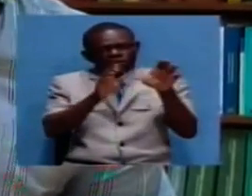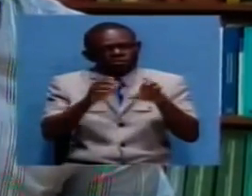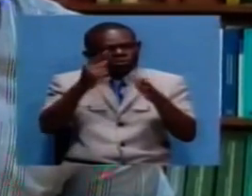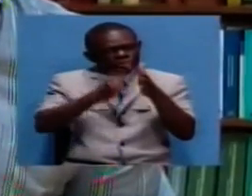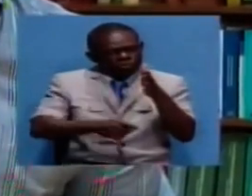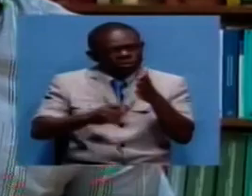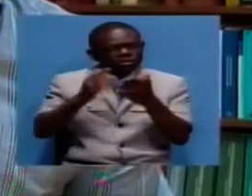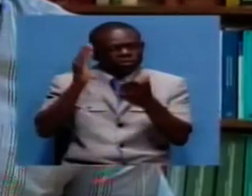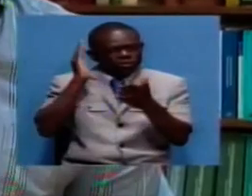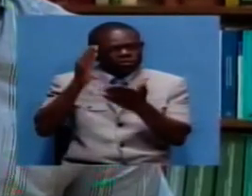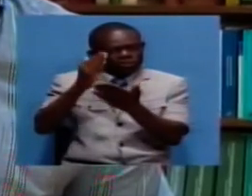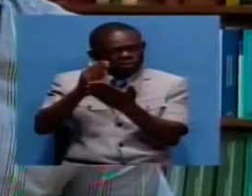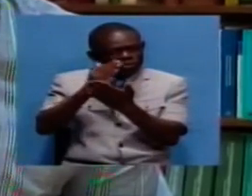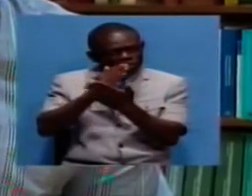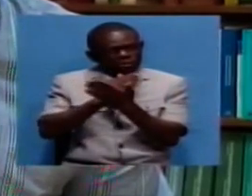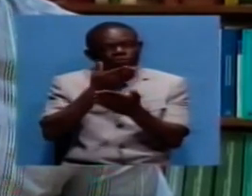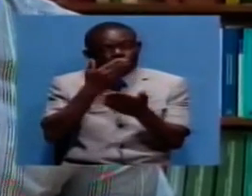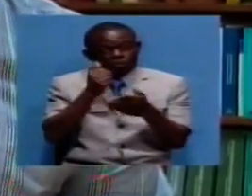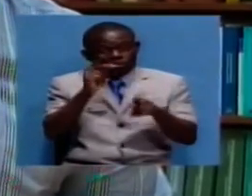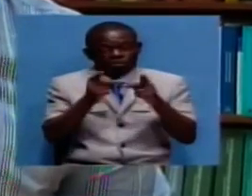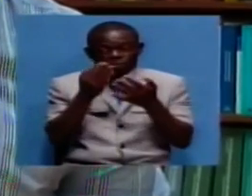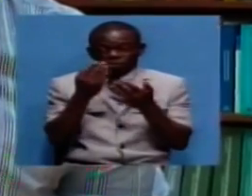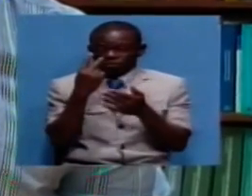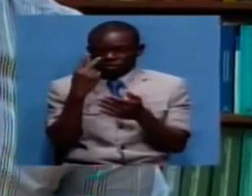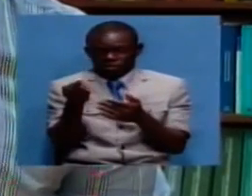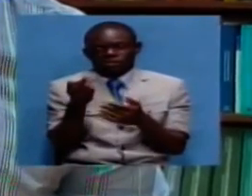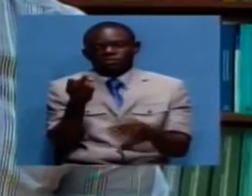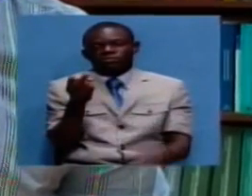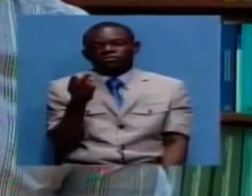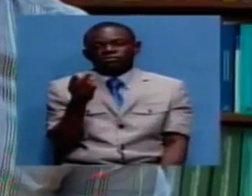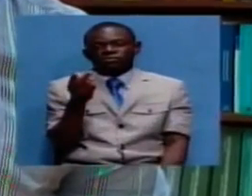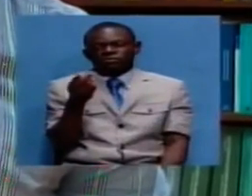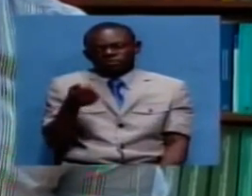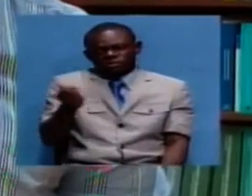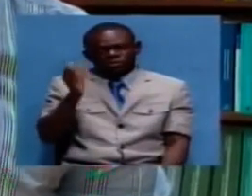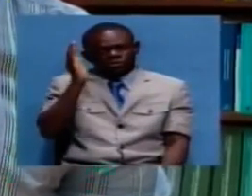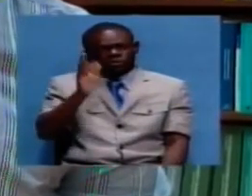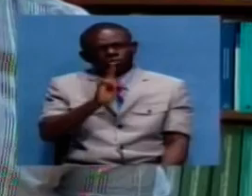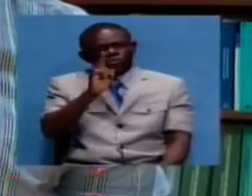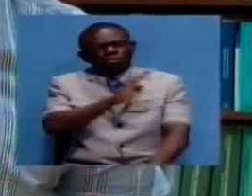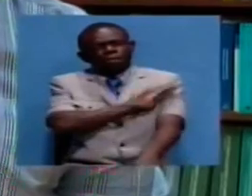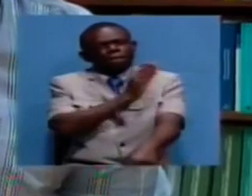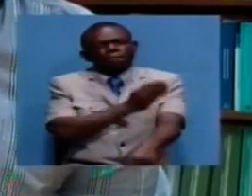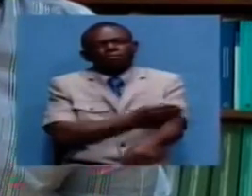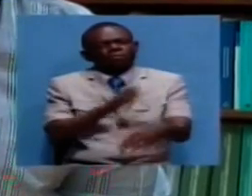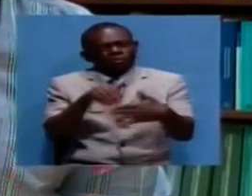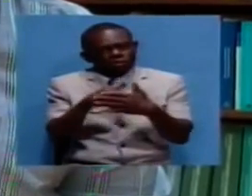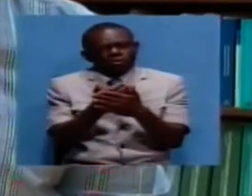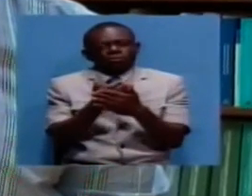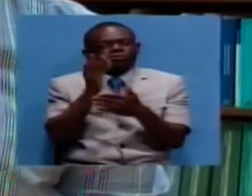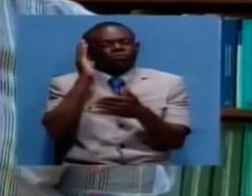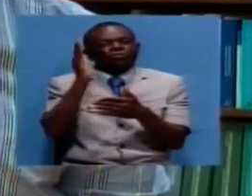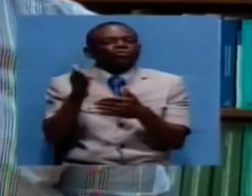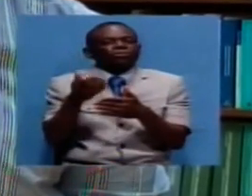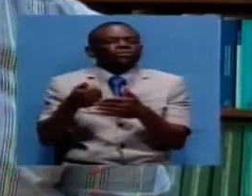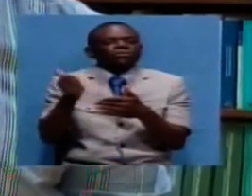the Preservation of Public Security Act. Because every situation is different and every president has his own